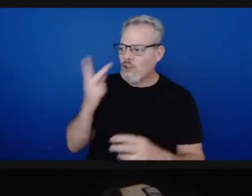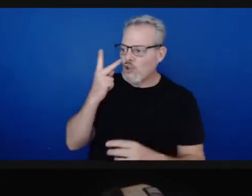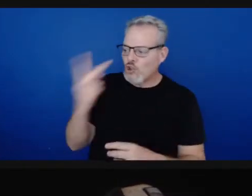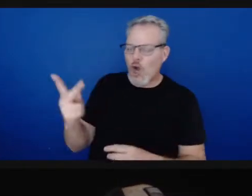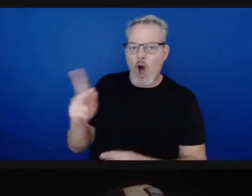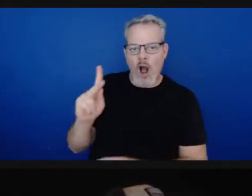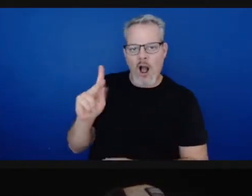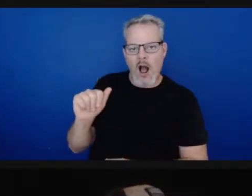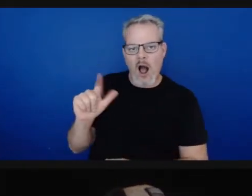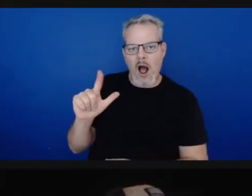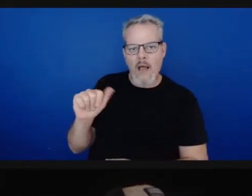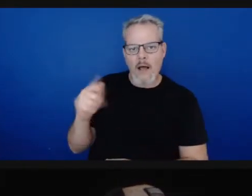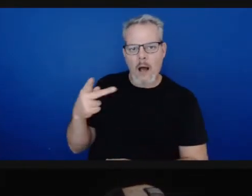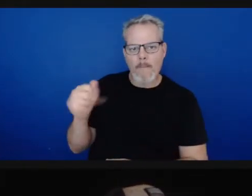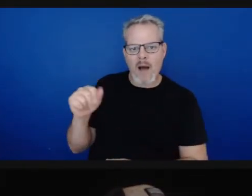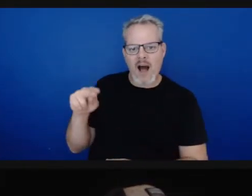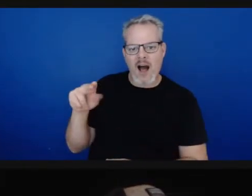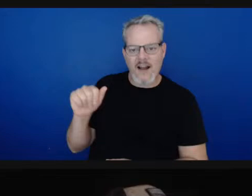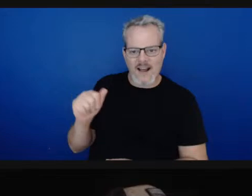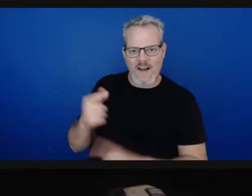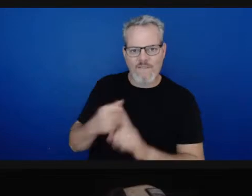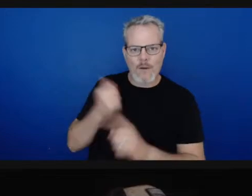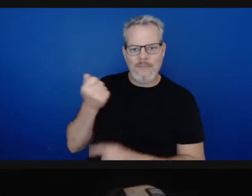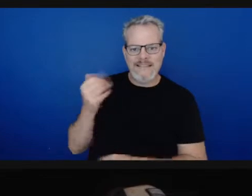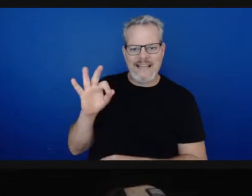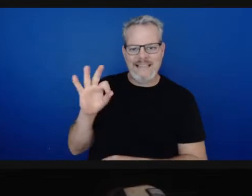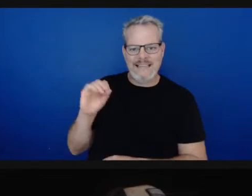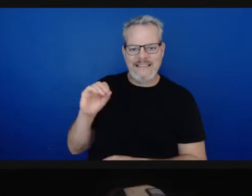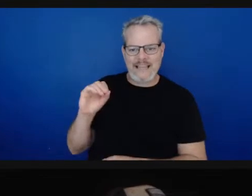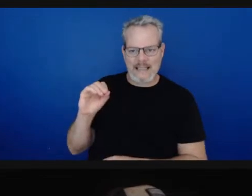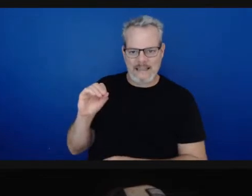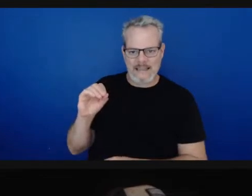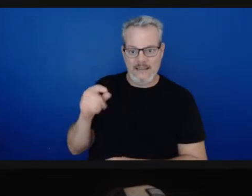Kalapana. And if you haven't seen these images, this is Kalapana 1990,